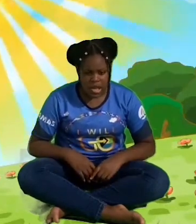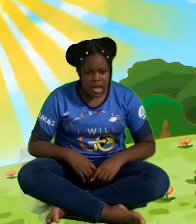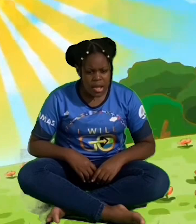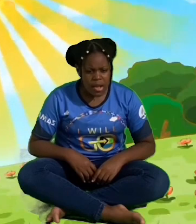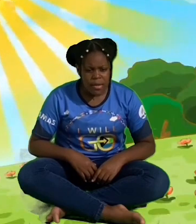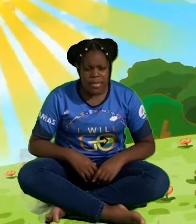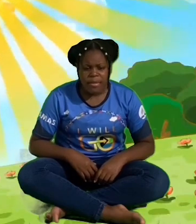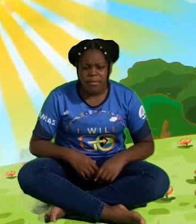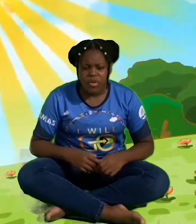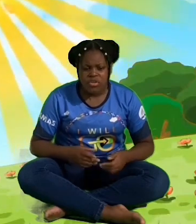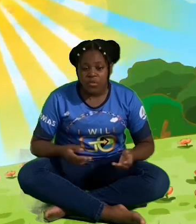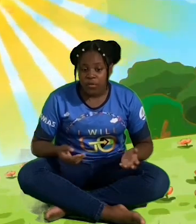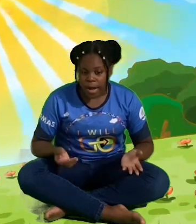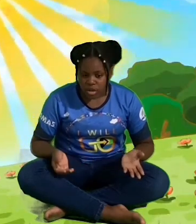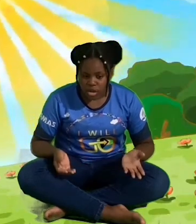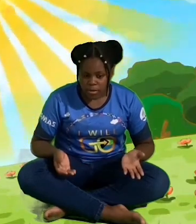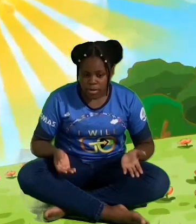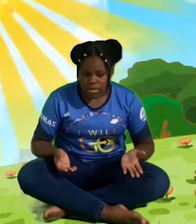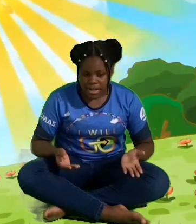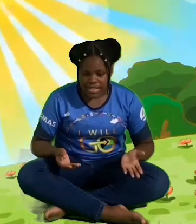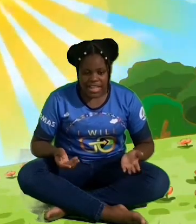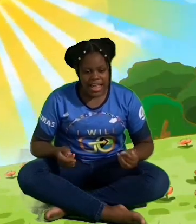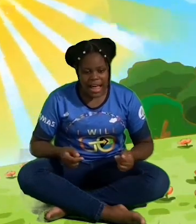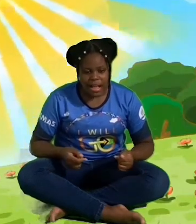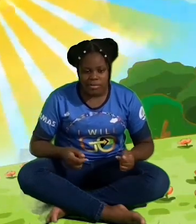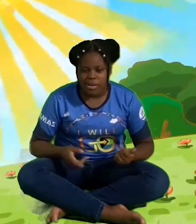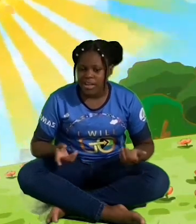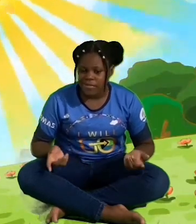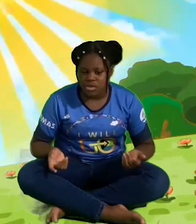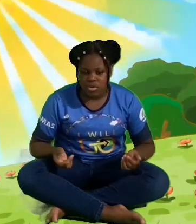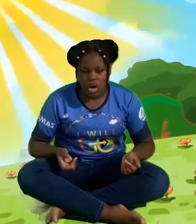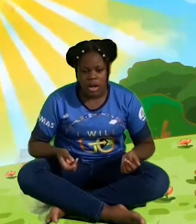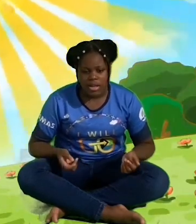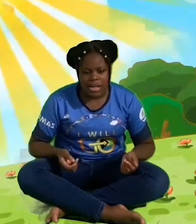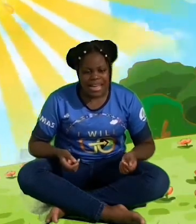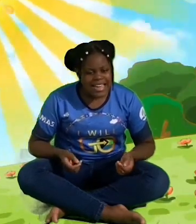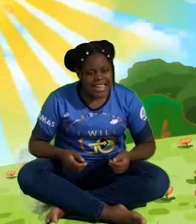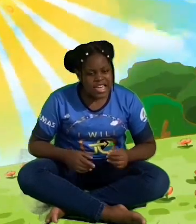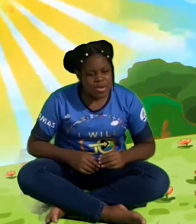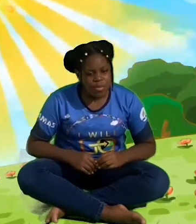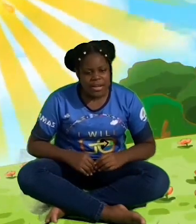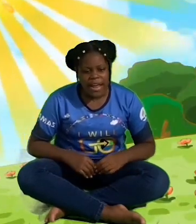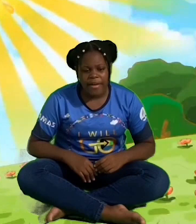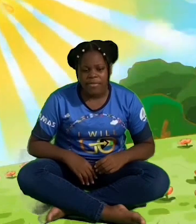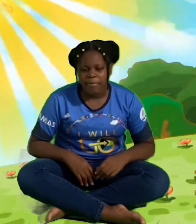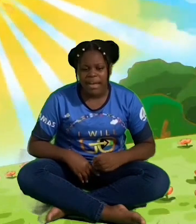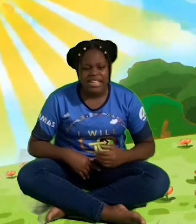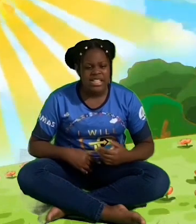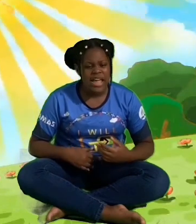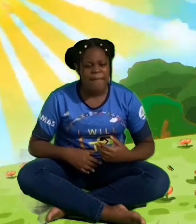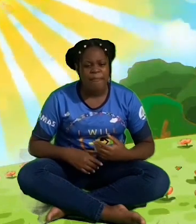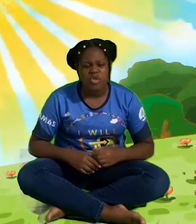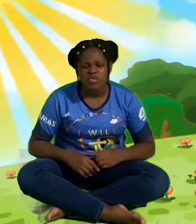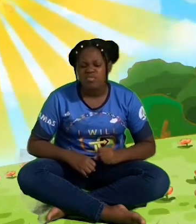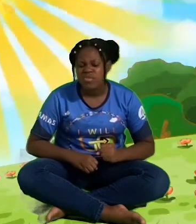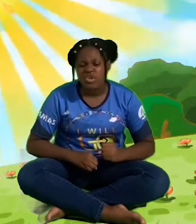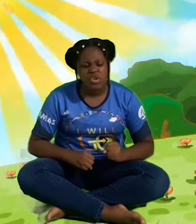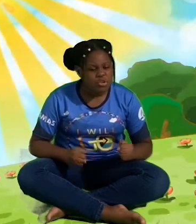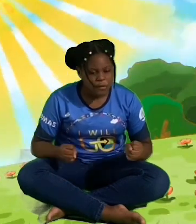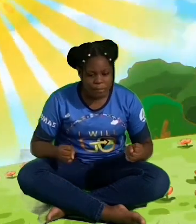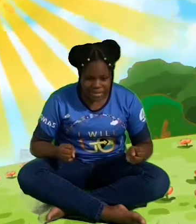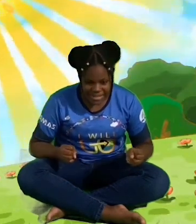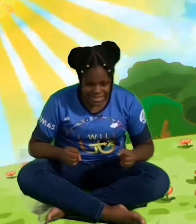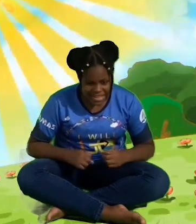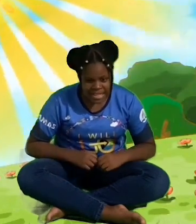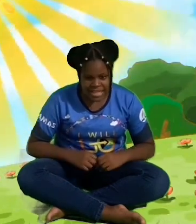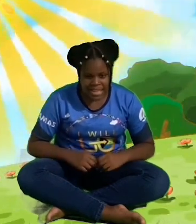themselves. The most valuable things they had were given to God. He would have the best and most